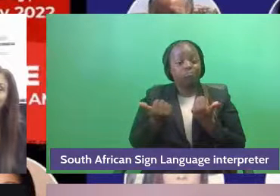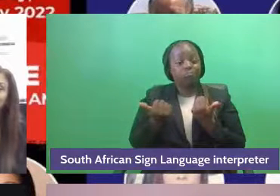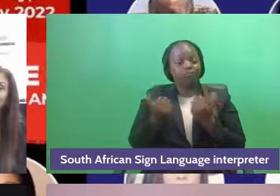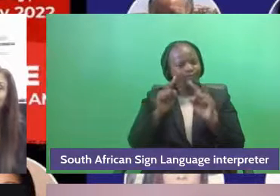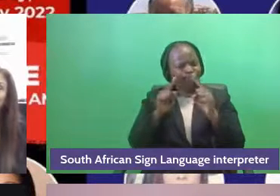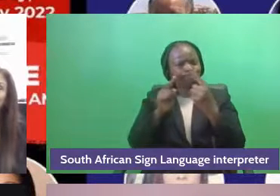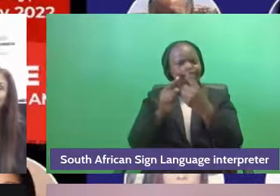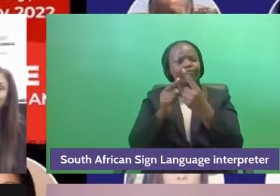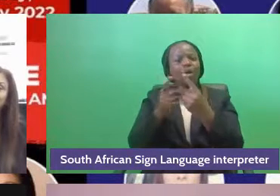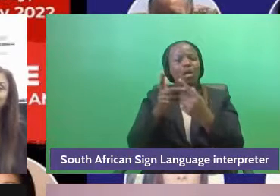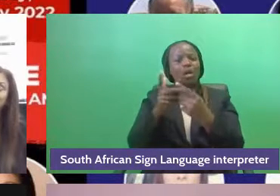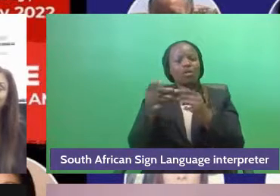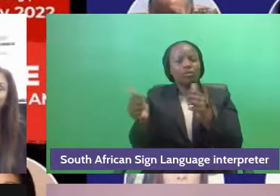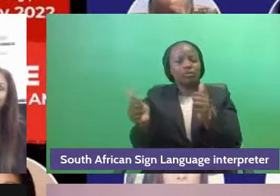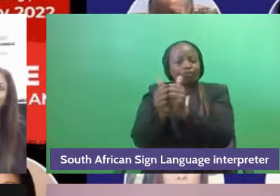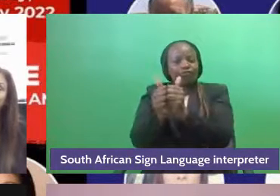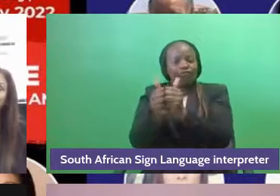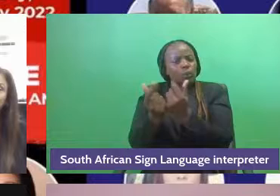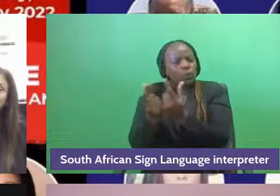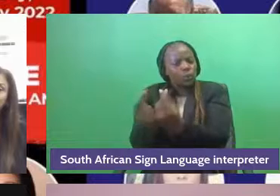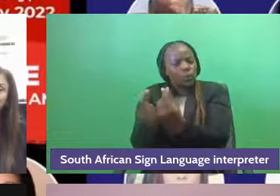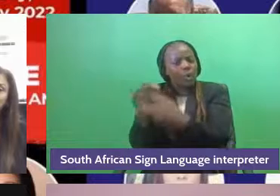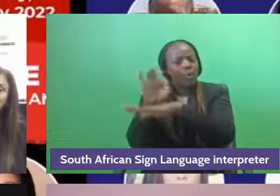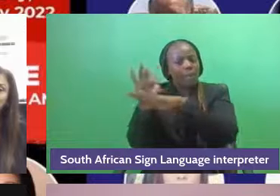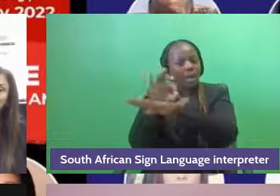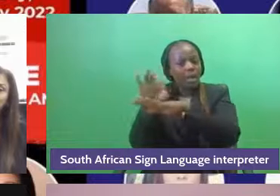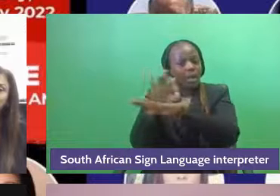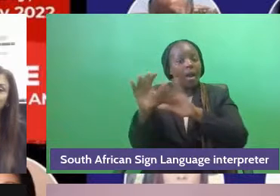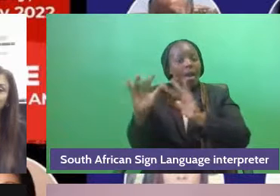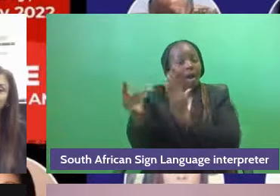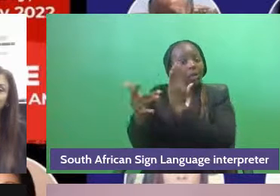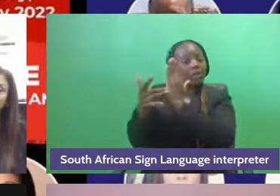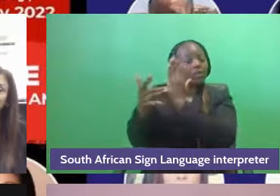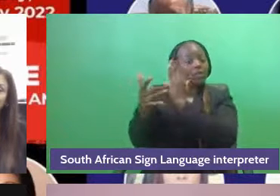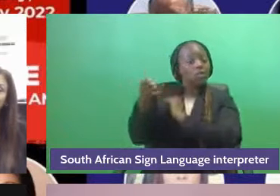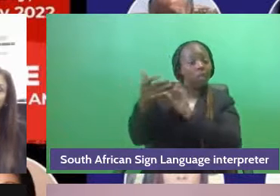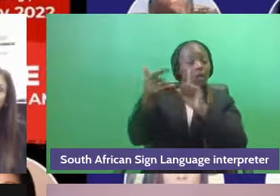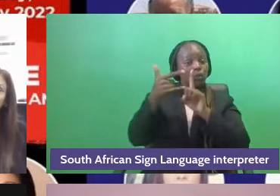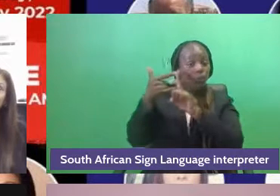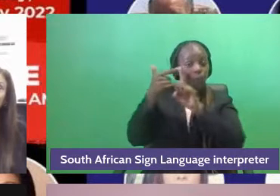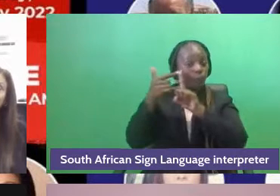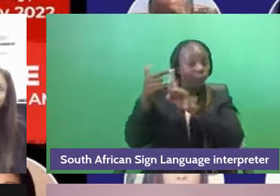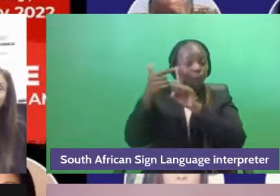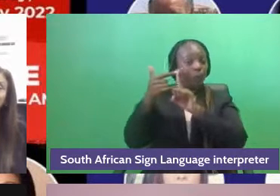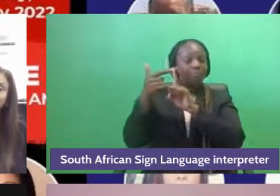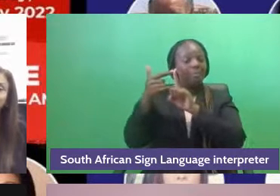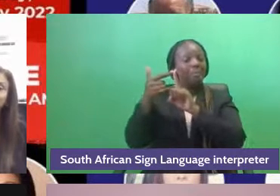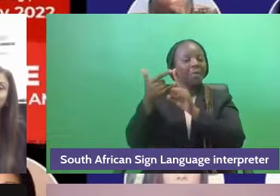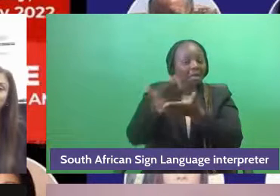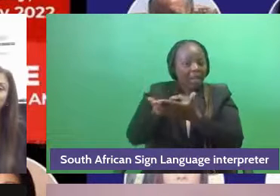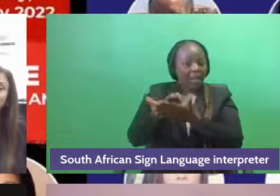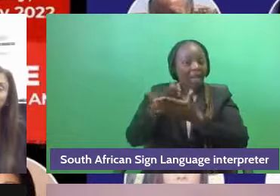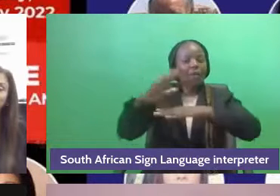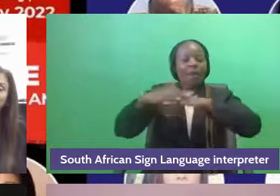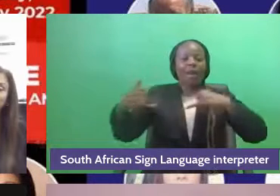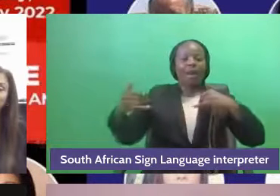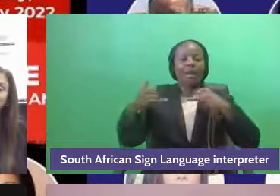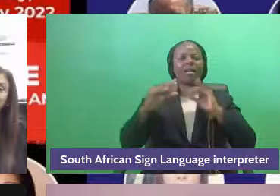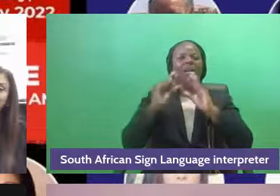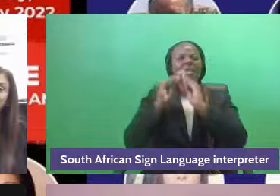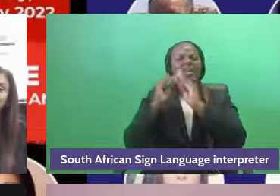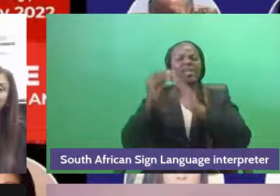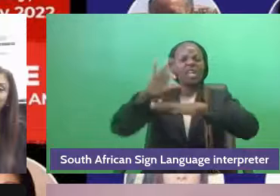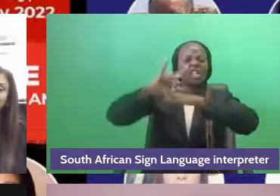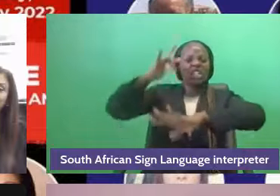combine together, do something, especially with technology. We are able to host online sensitizations